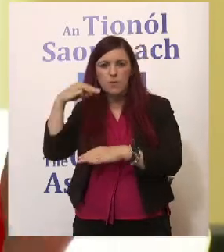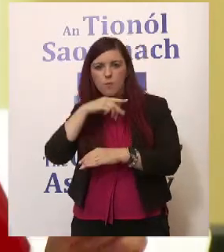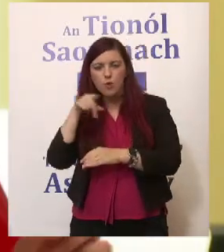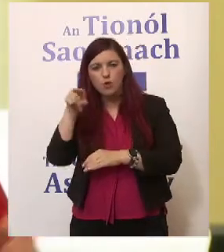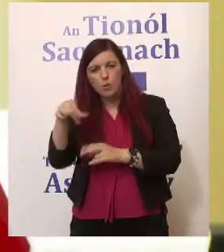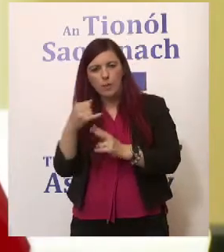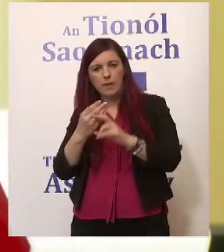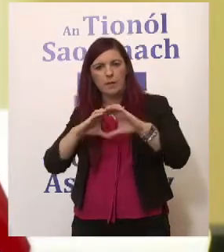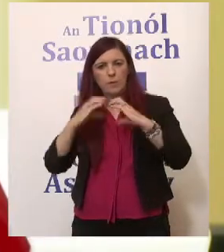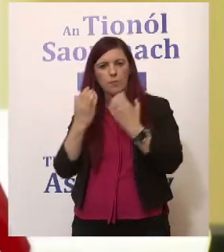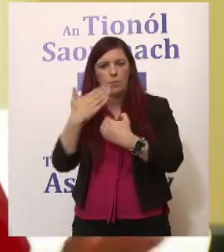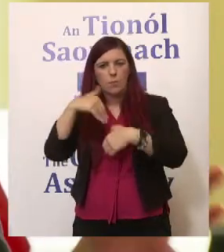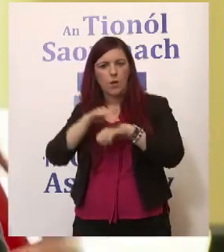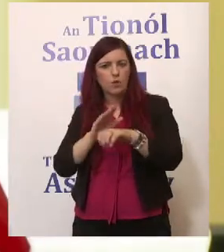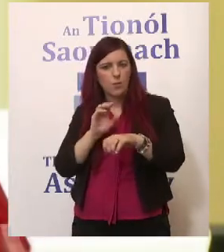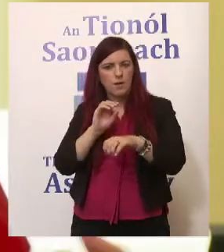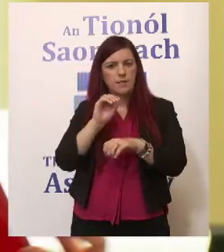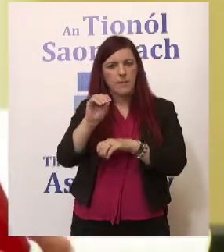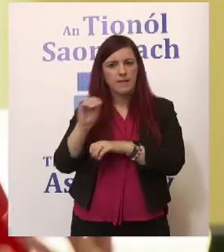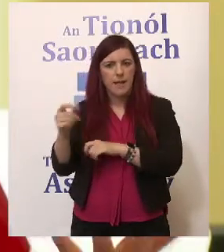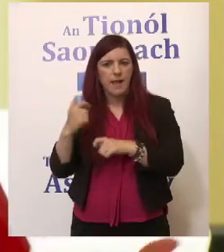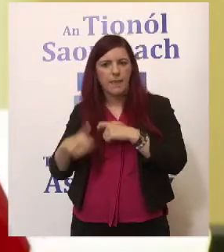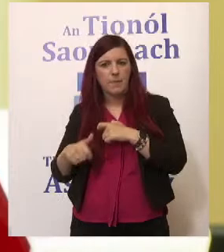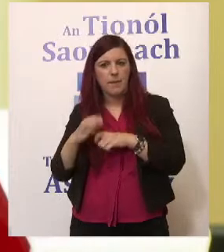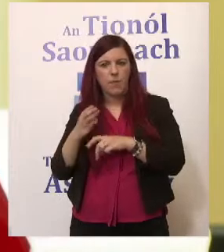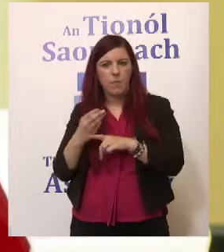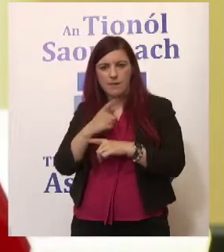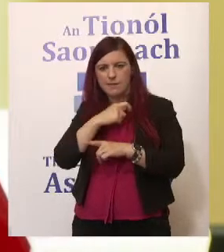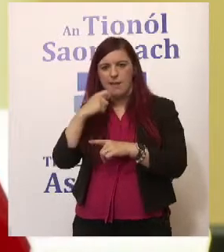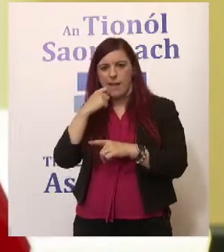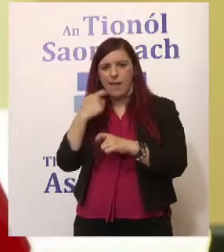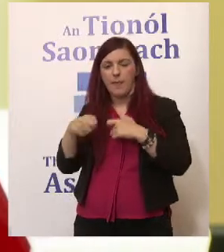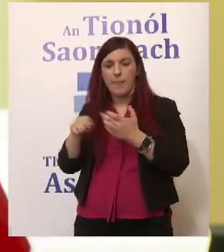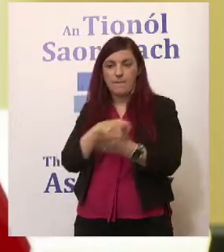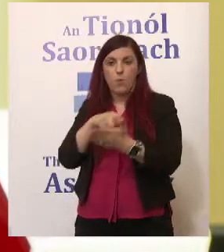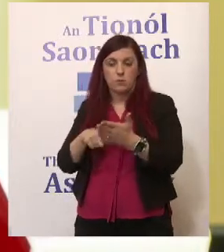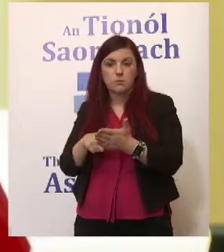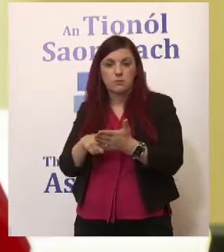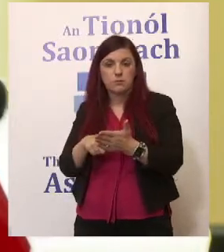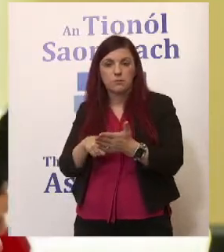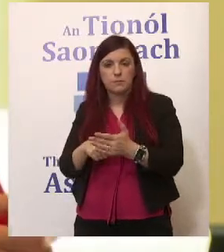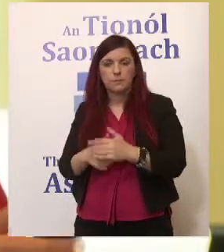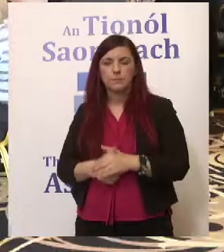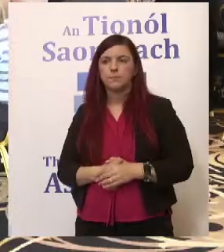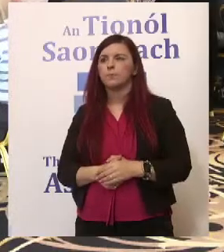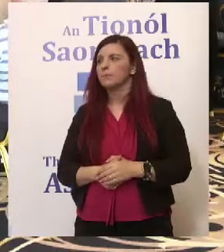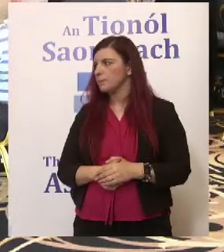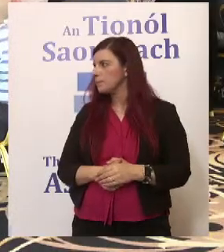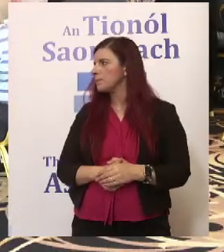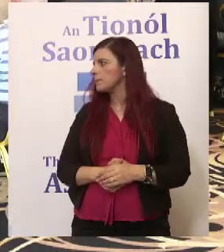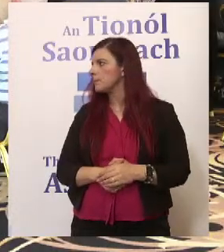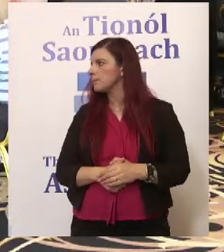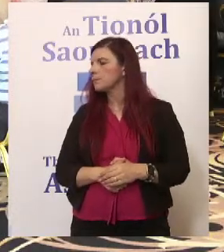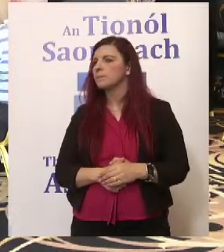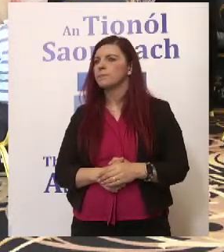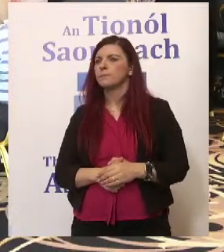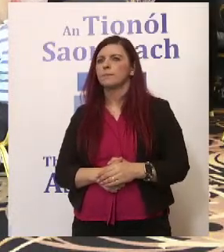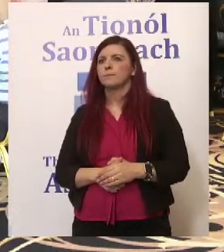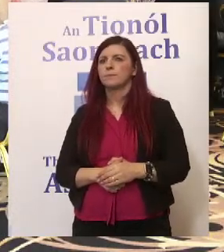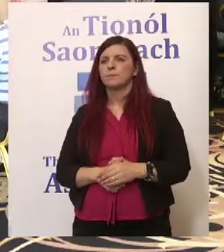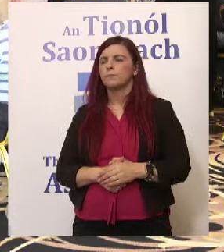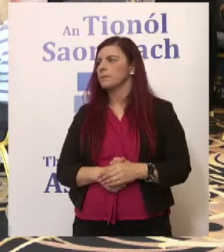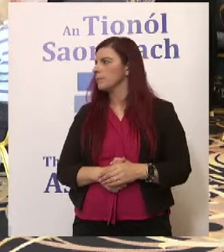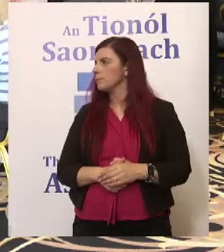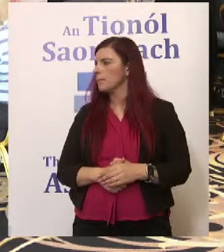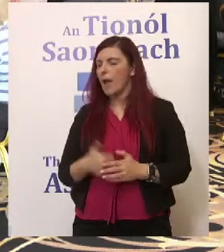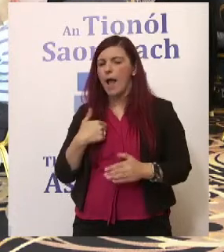community? Where do you want this money to go? And people debate it out and they vote. Okay, thank you. So just, I can start,